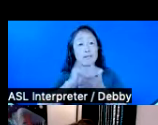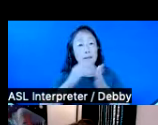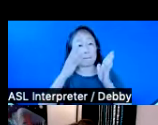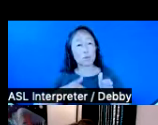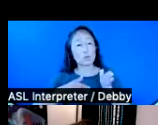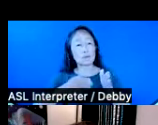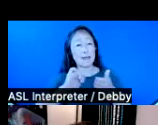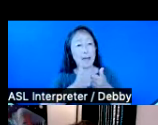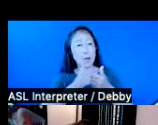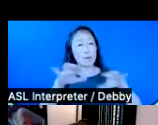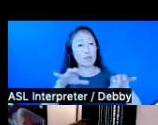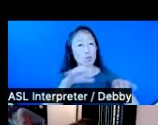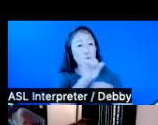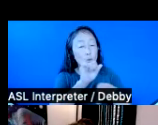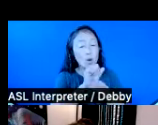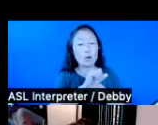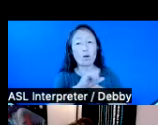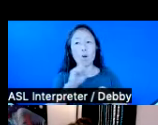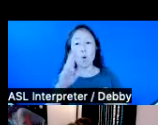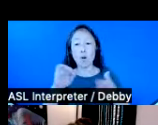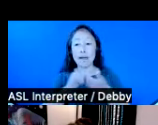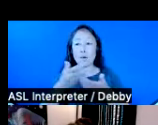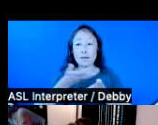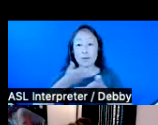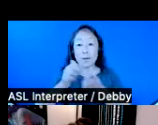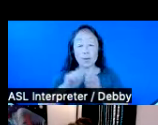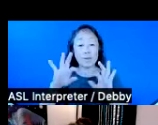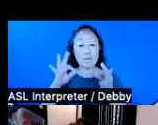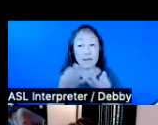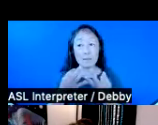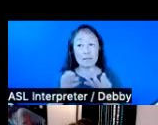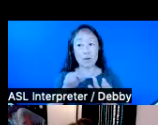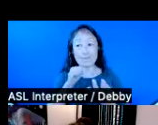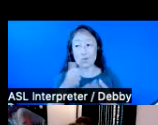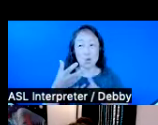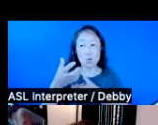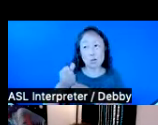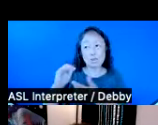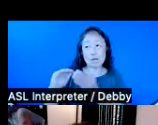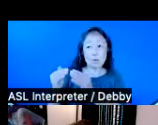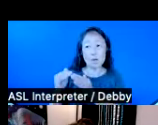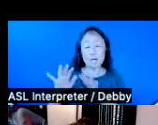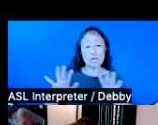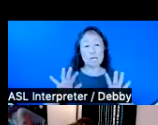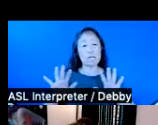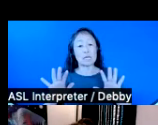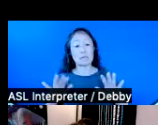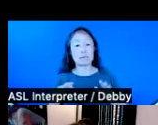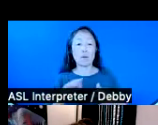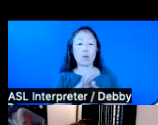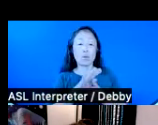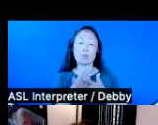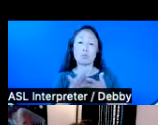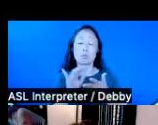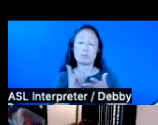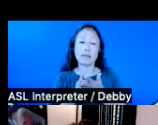family, and just be, not trusting when it comes to the community. So that could be one of the impacts